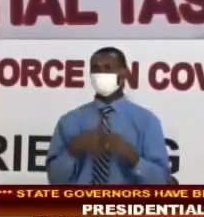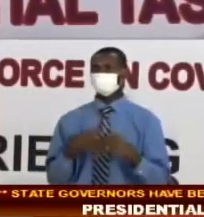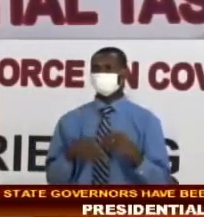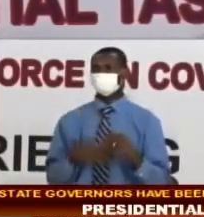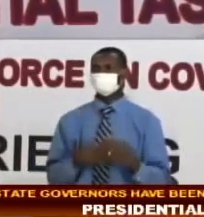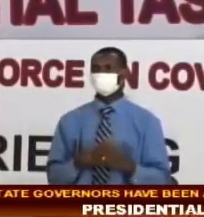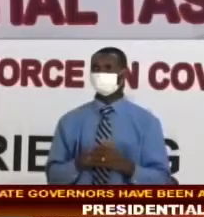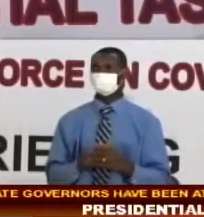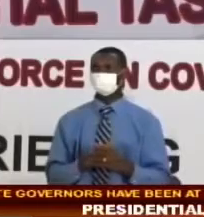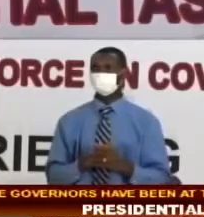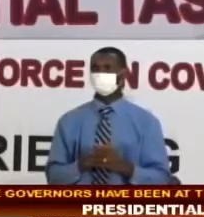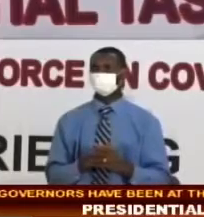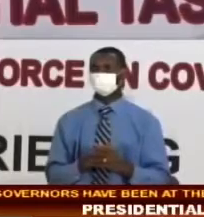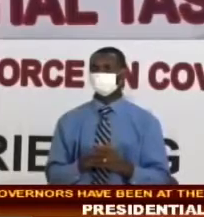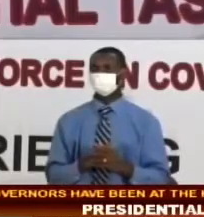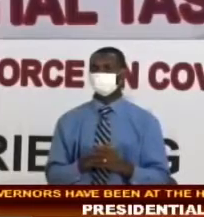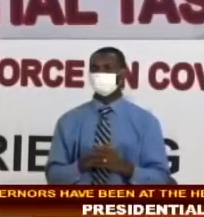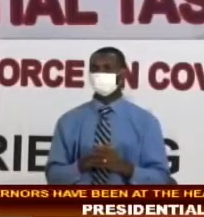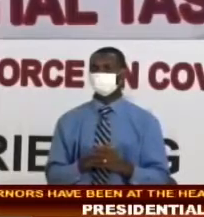was asked,